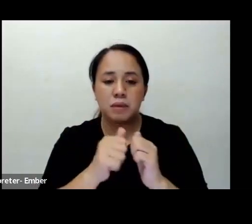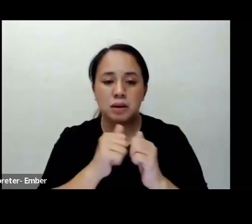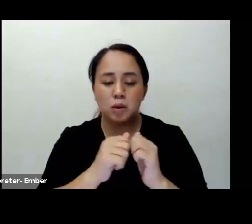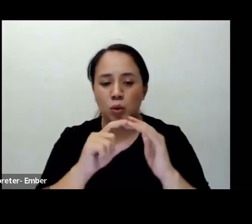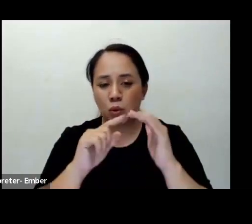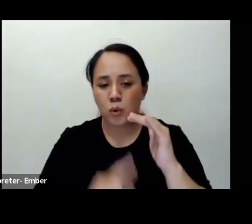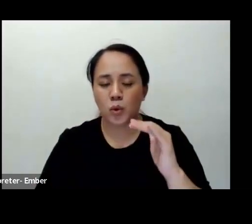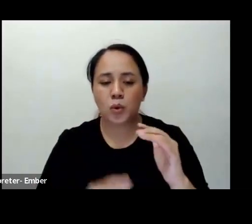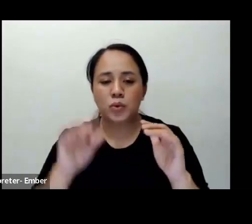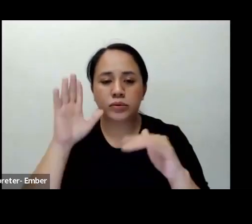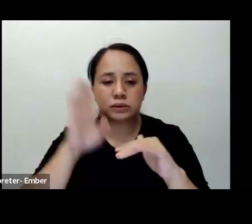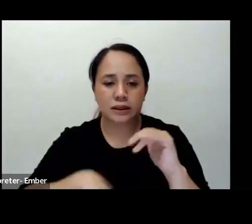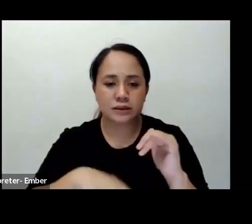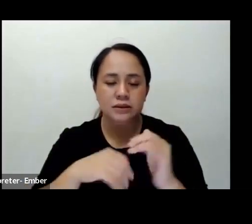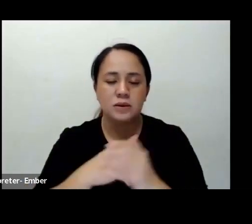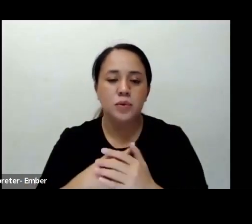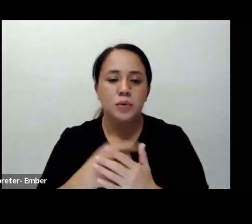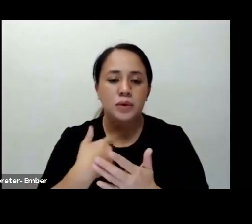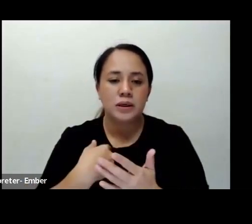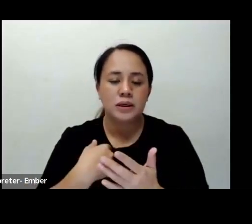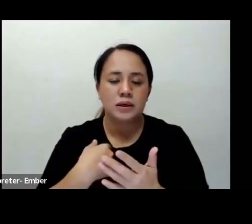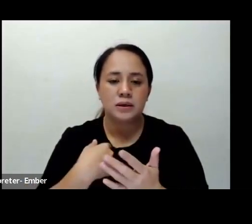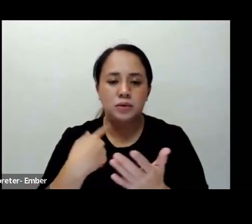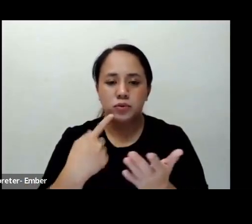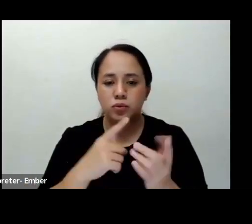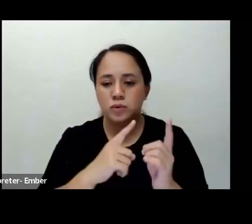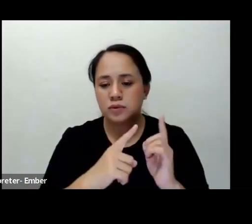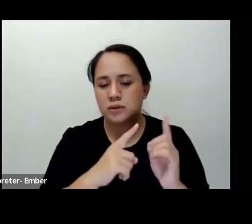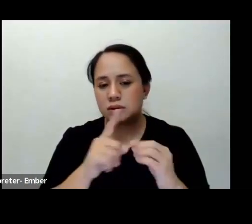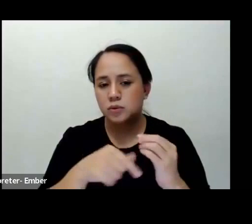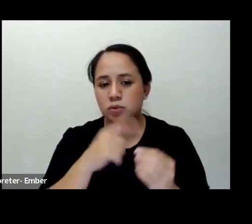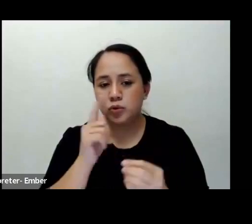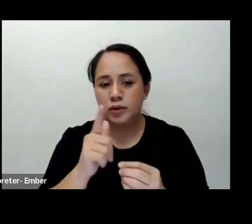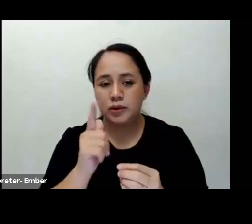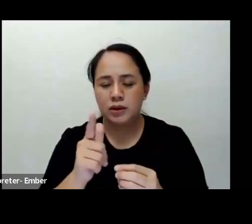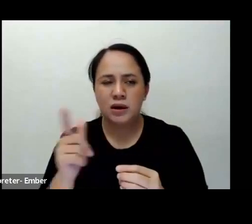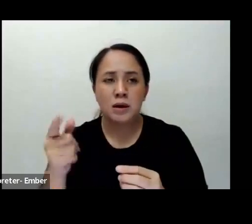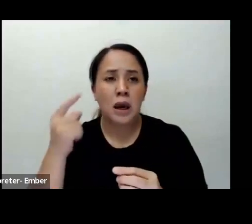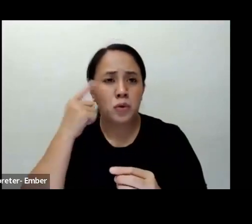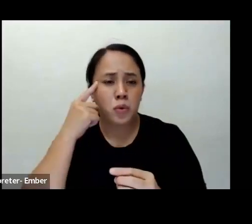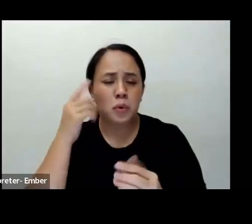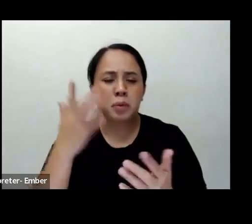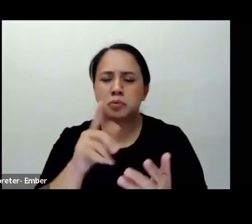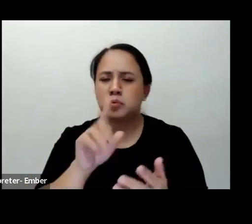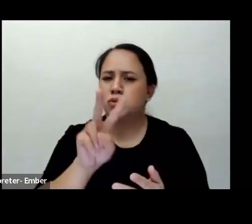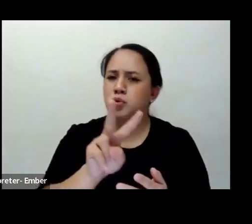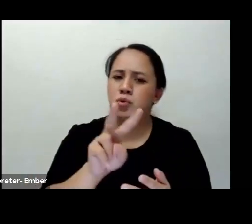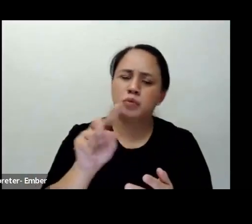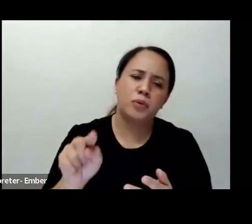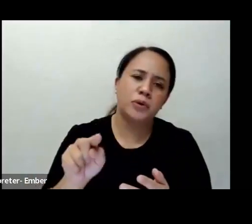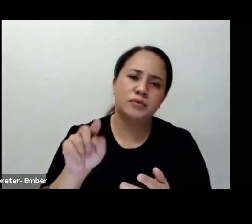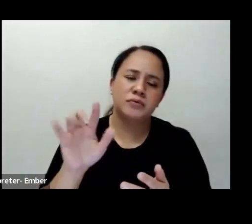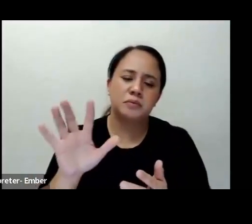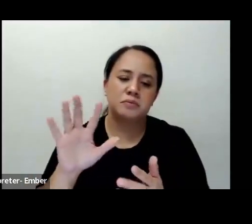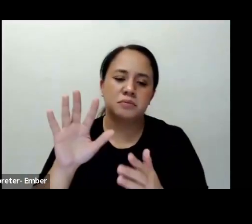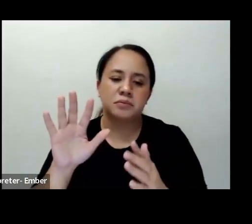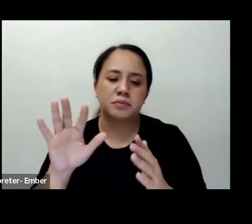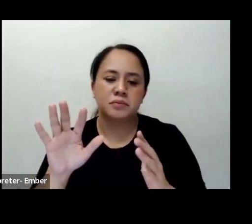what we thought it would be in 2020. We thought it would be around 2.5 children per